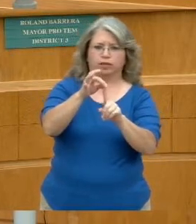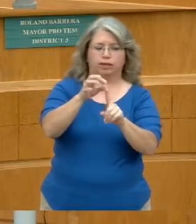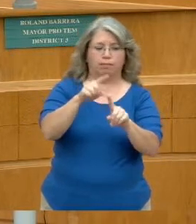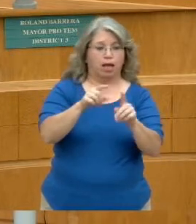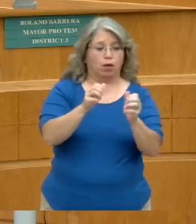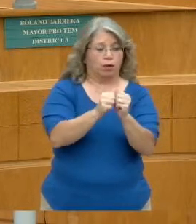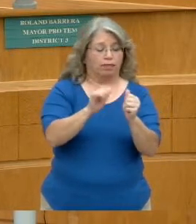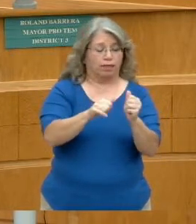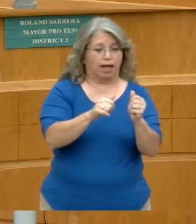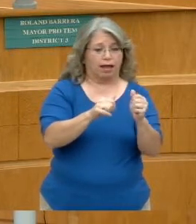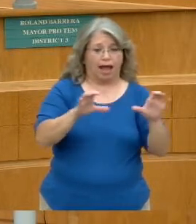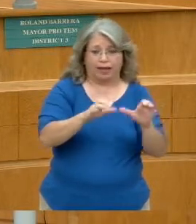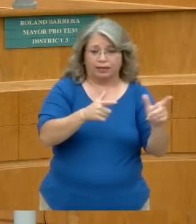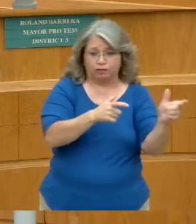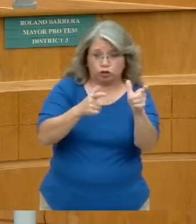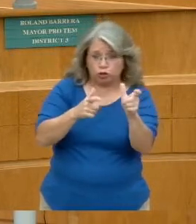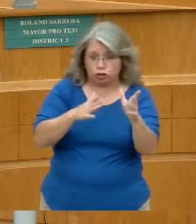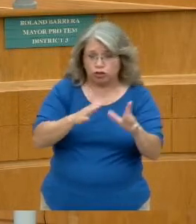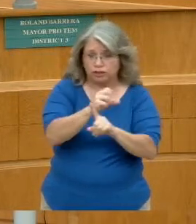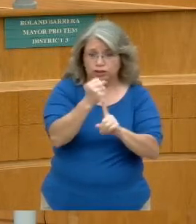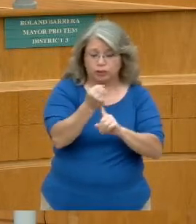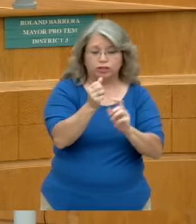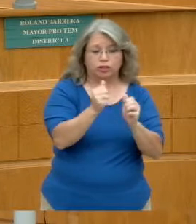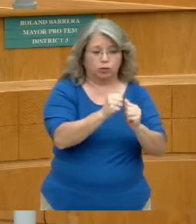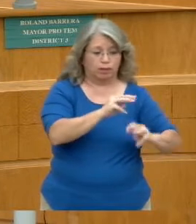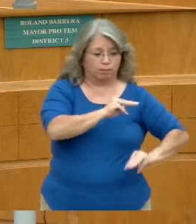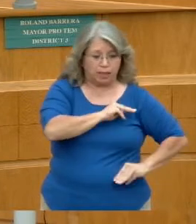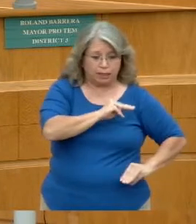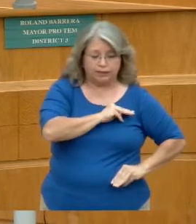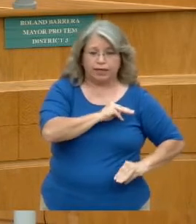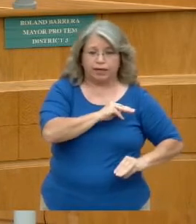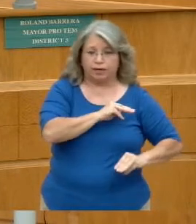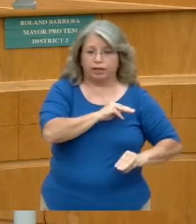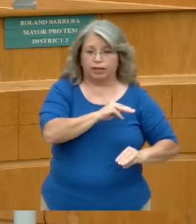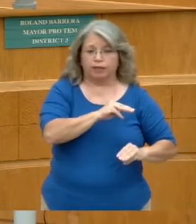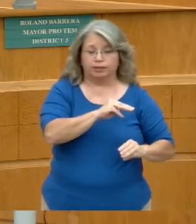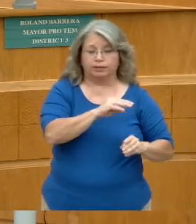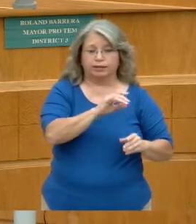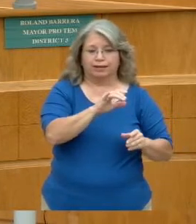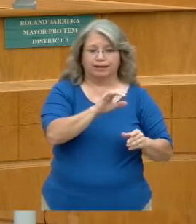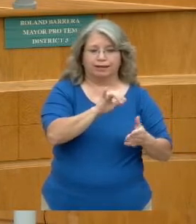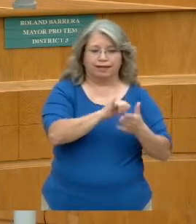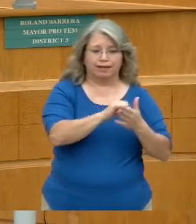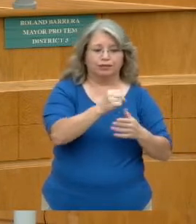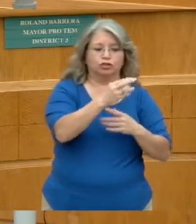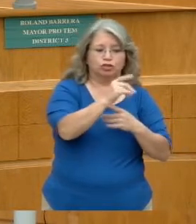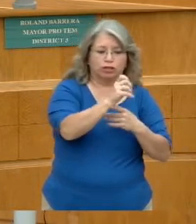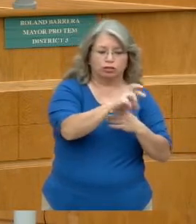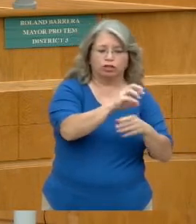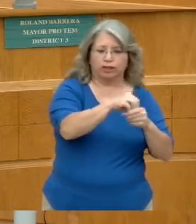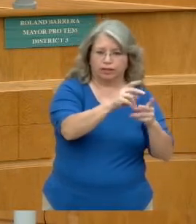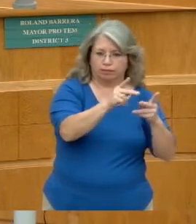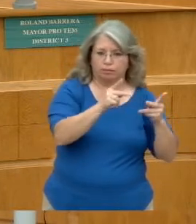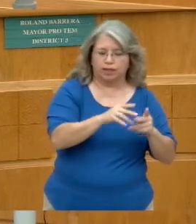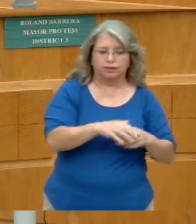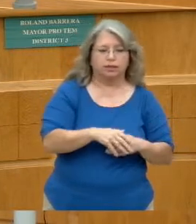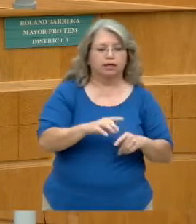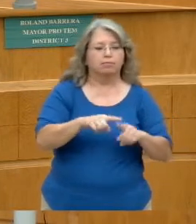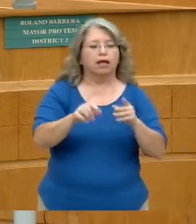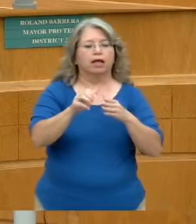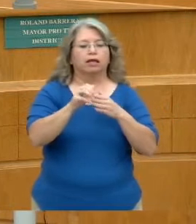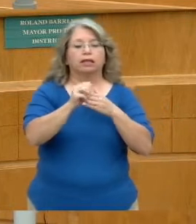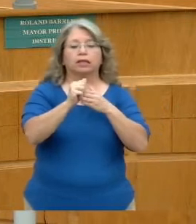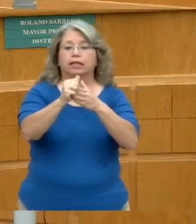shooter situation with our military bases. As I said, the FBI office in charge is out of Houston. They are the lead investigative